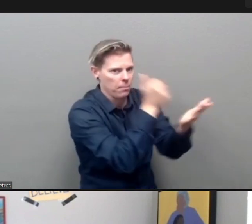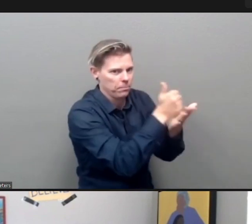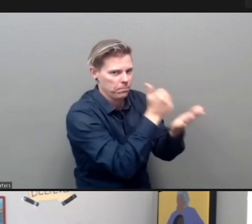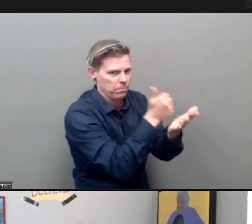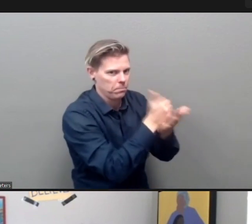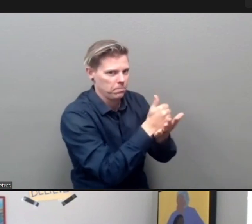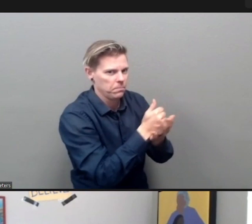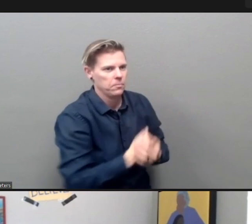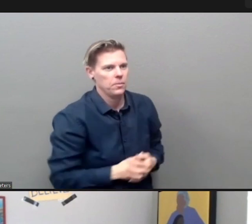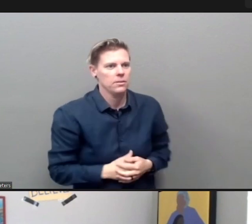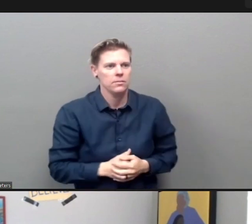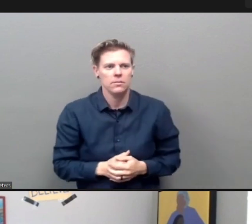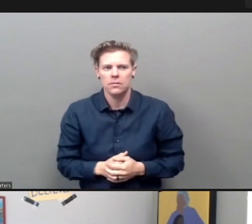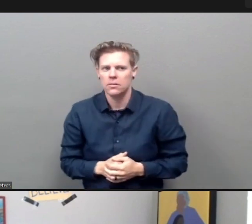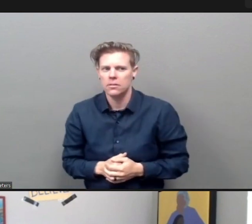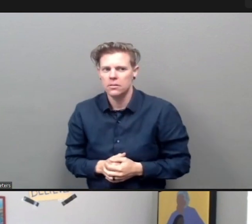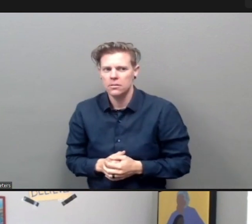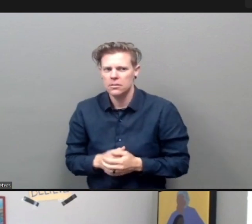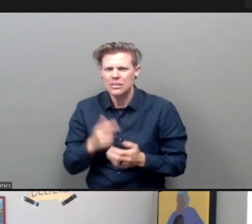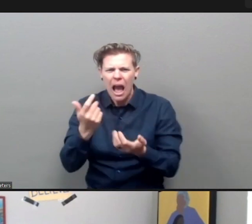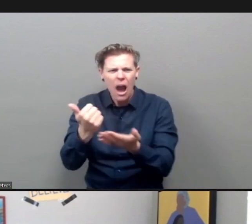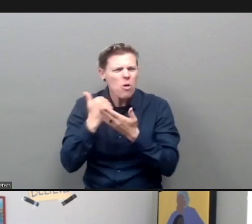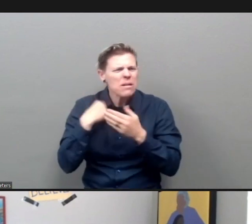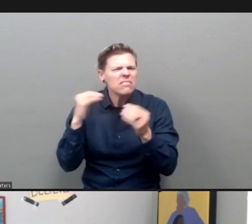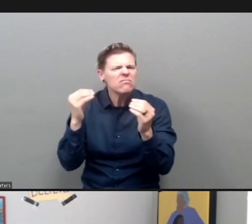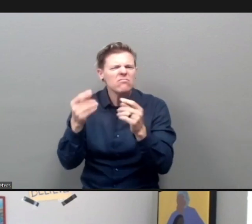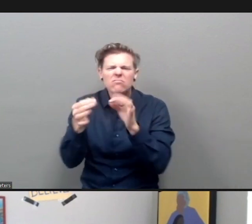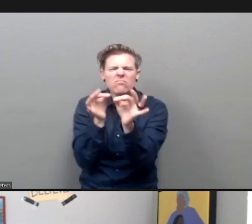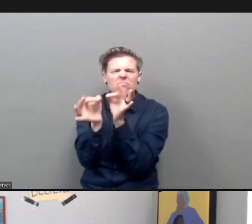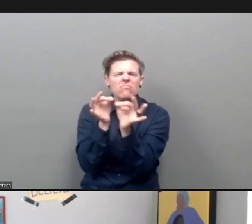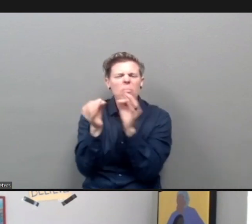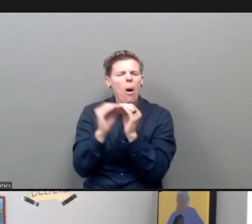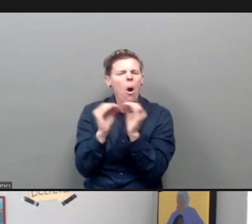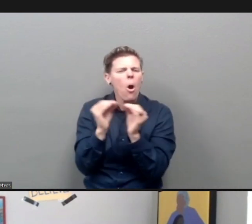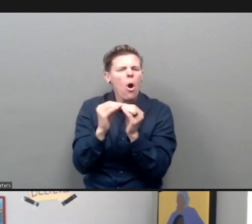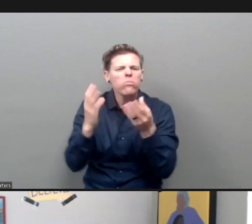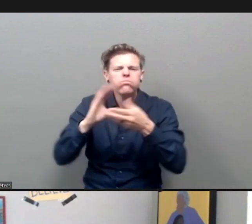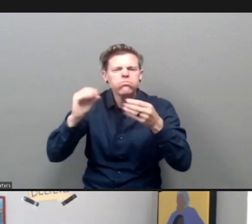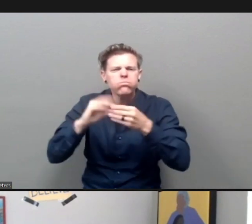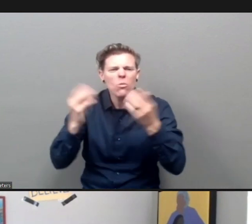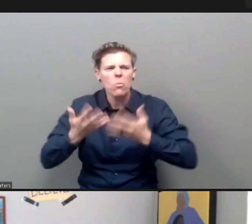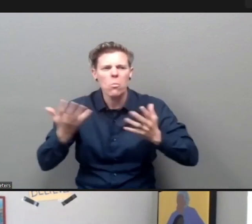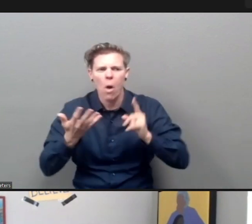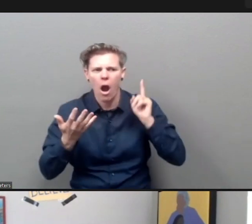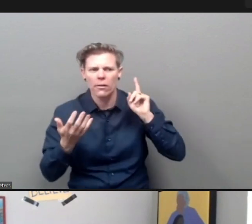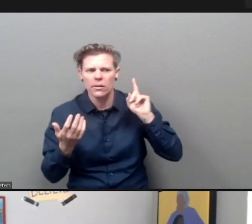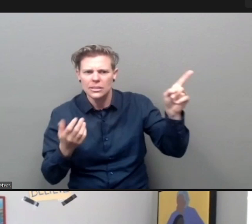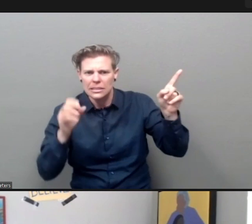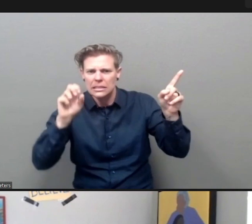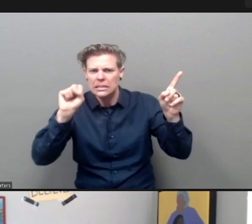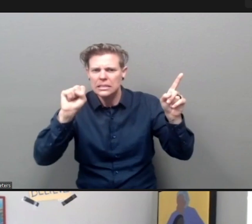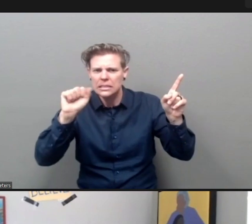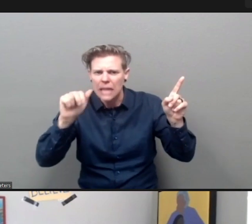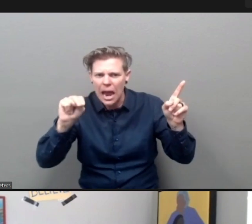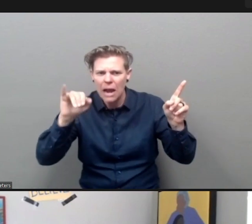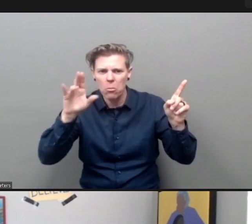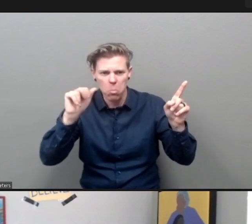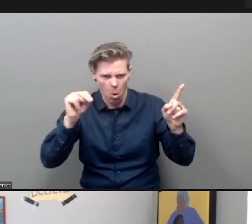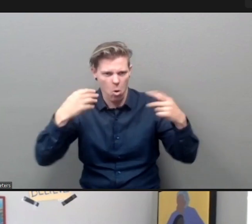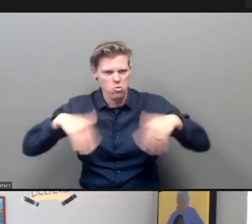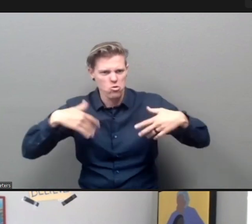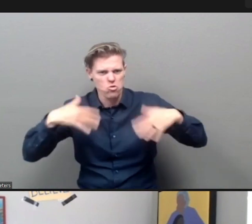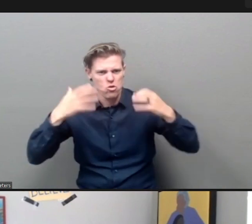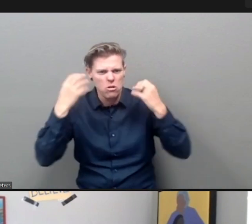can paint a detailed picture about what does it mean when they're overwhelmed. I think some of us think to TV shows and entertainment where they see